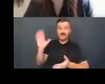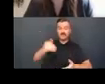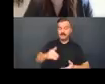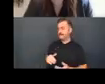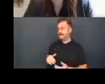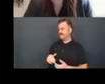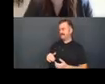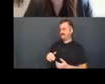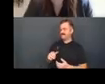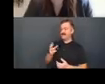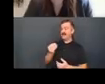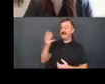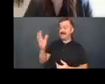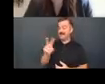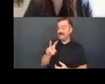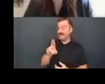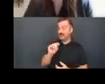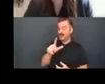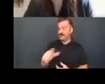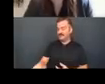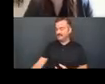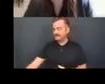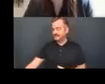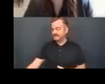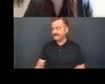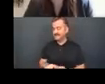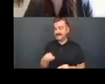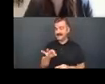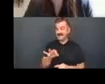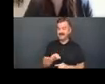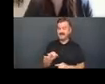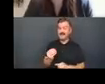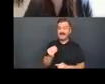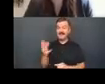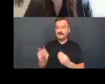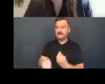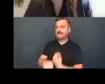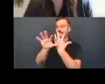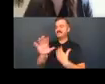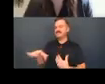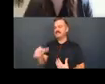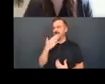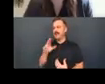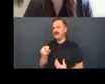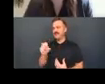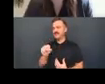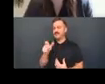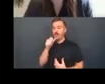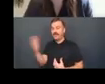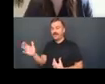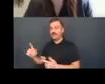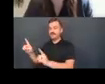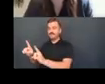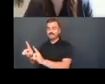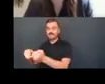deliver such news virtually at all. But if bad news is given via video call, the support worker present with the